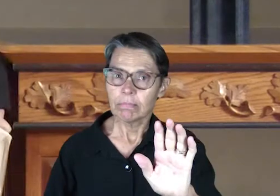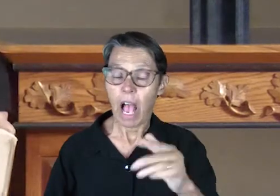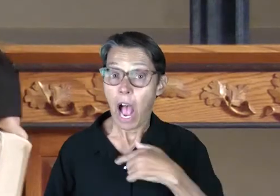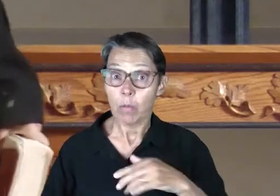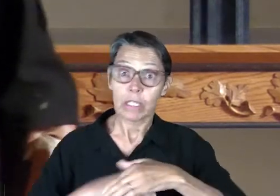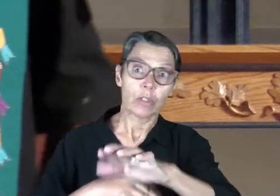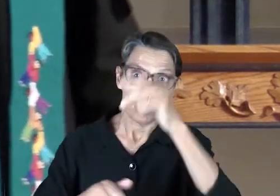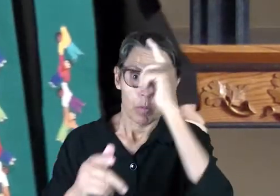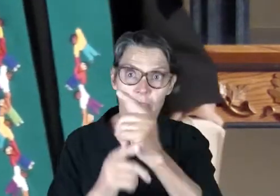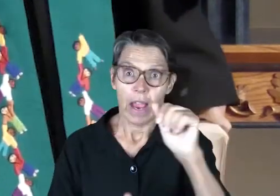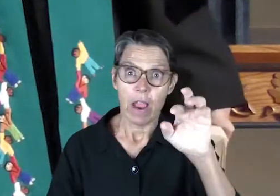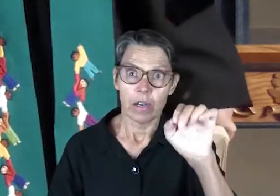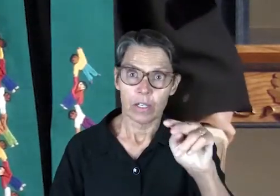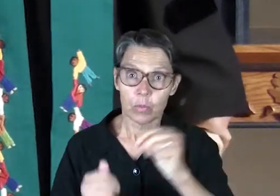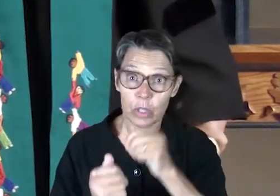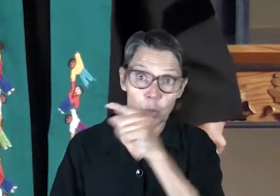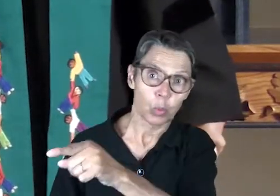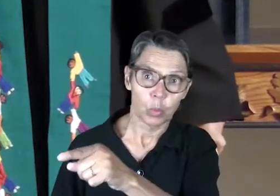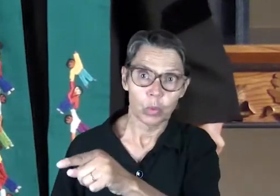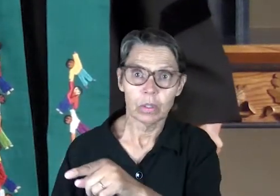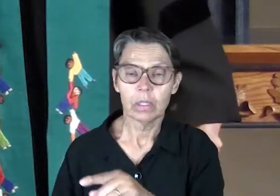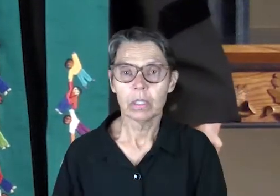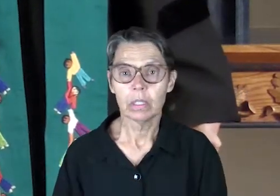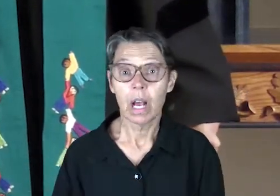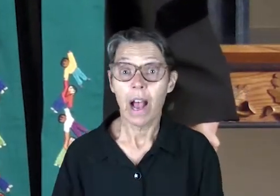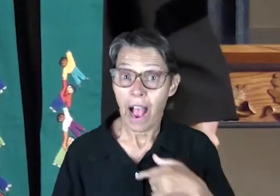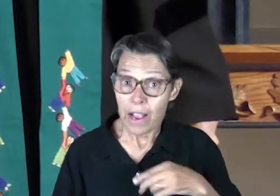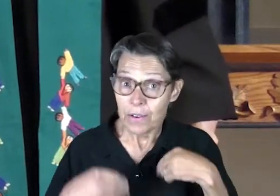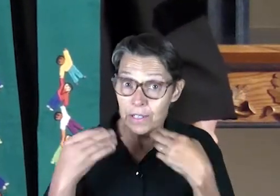may regret that later. We'll see that next week.